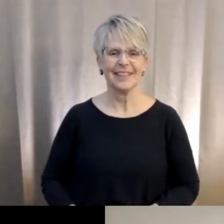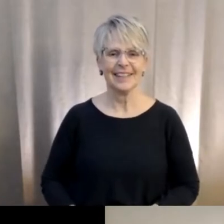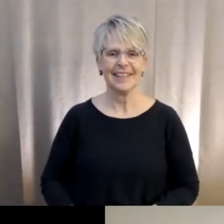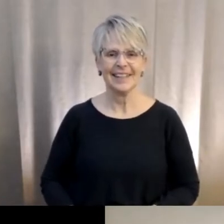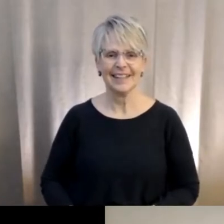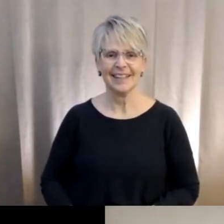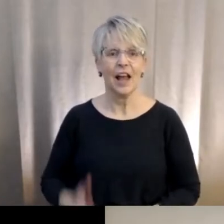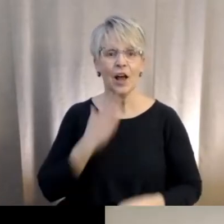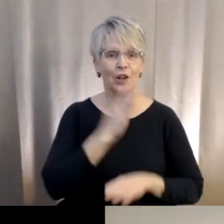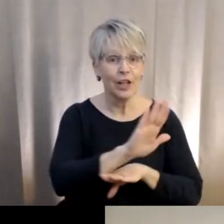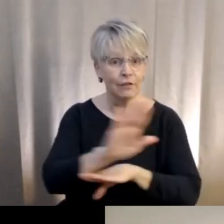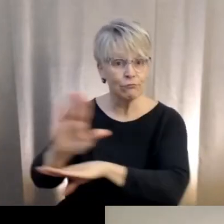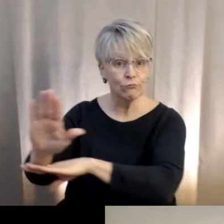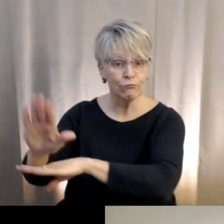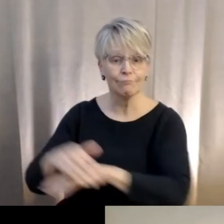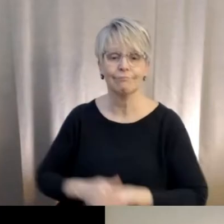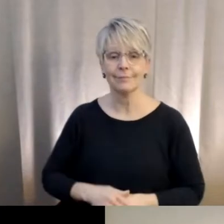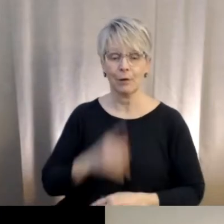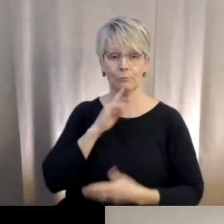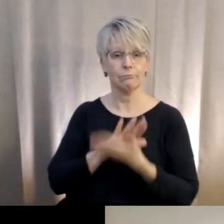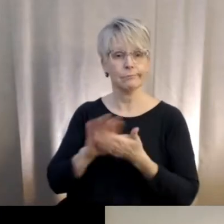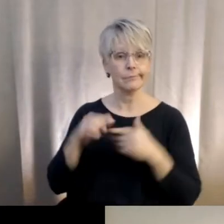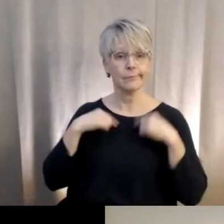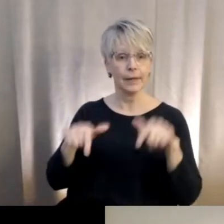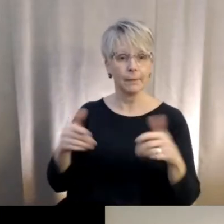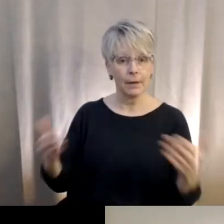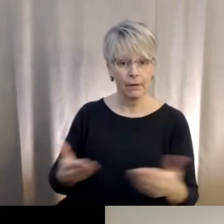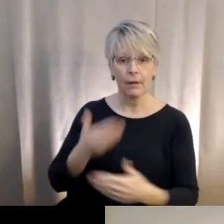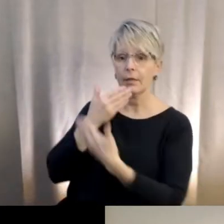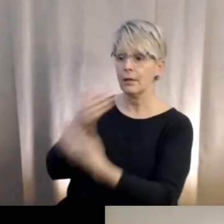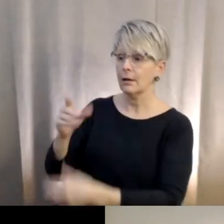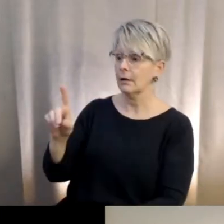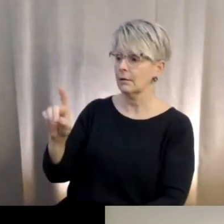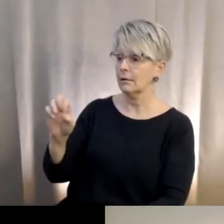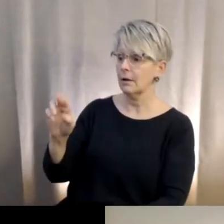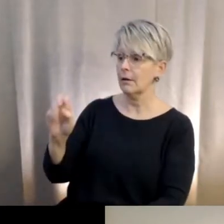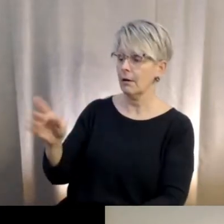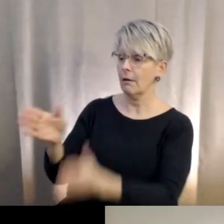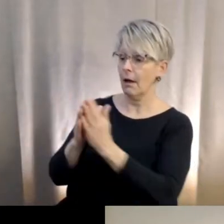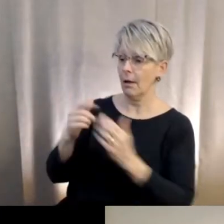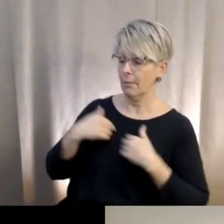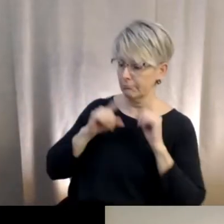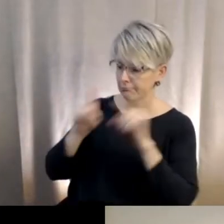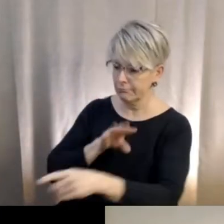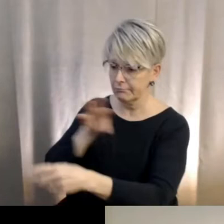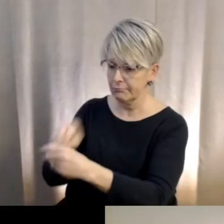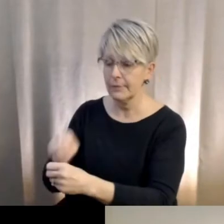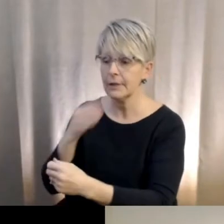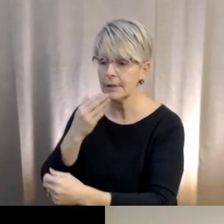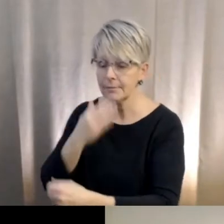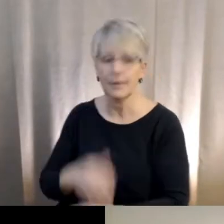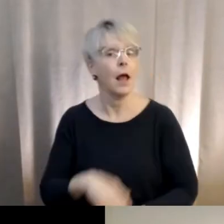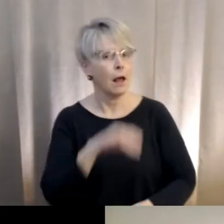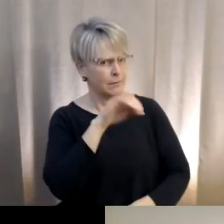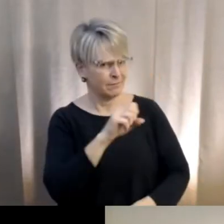Good afternoon, everybody. My pleasure to be here. And thanks, Derek, for asking me to participate. Happy to do so. Absolutely. Now,